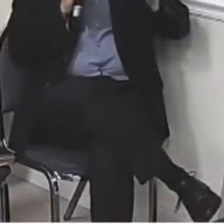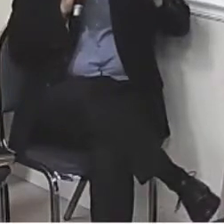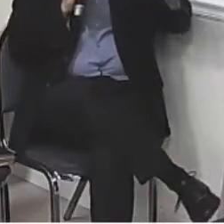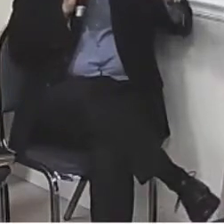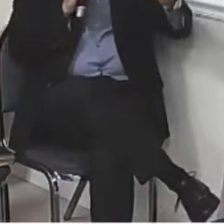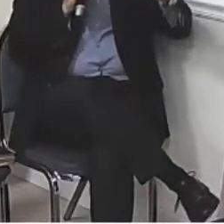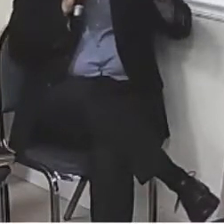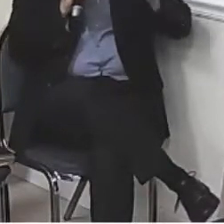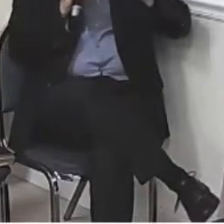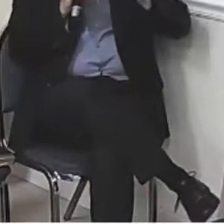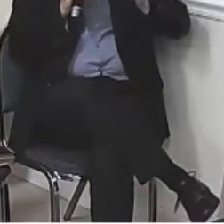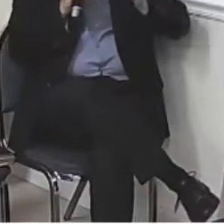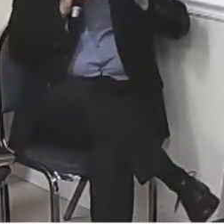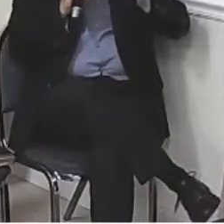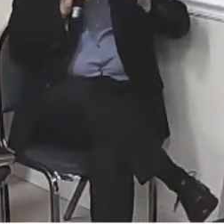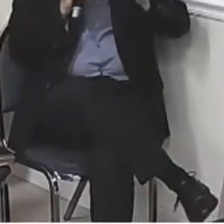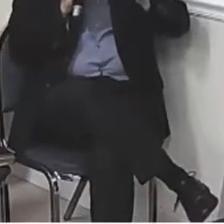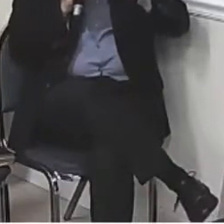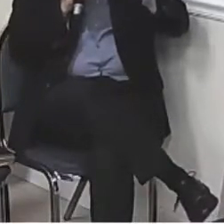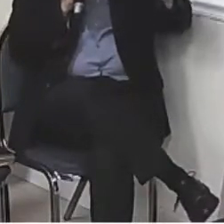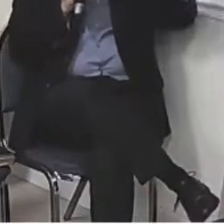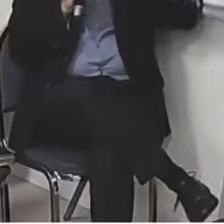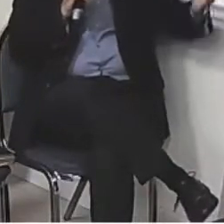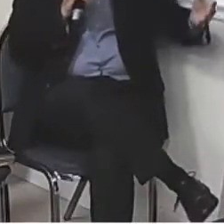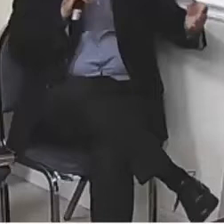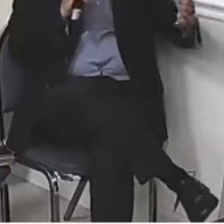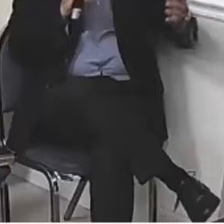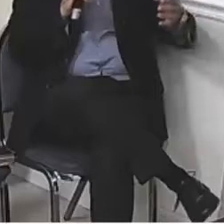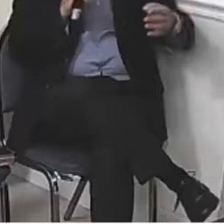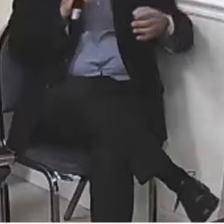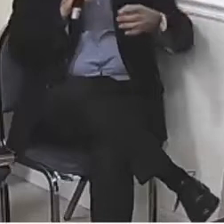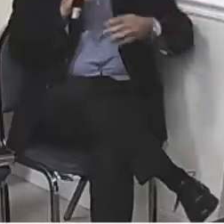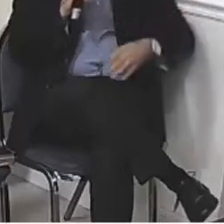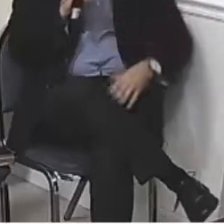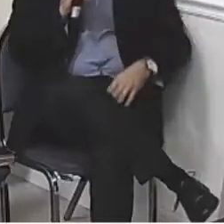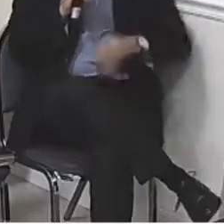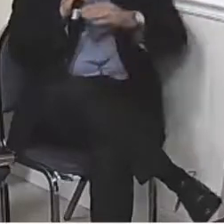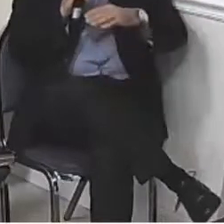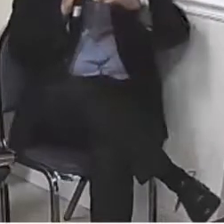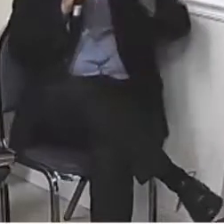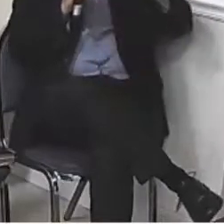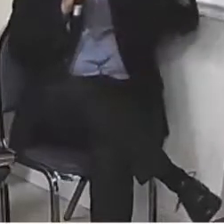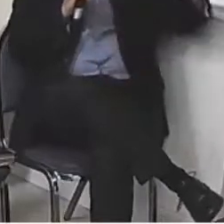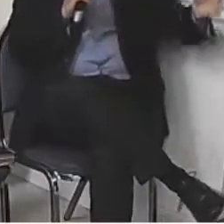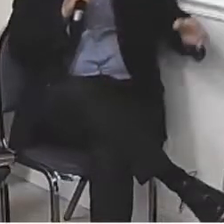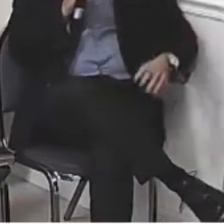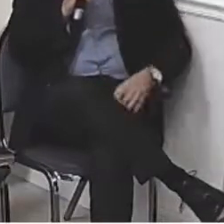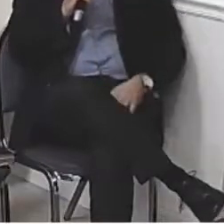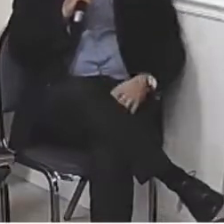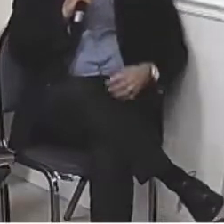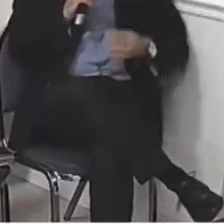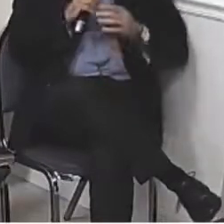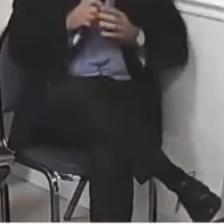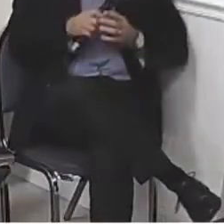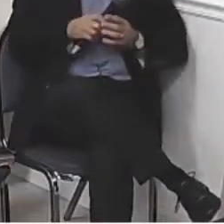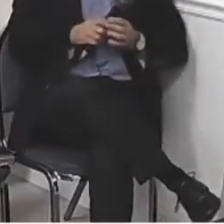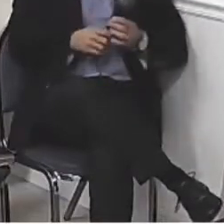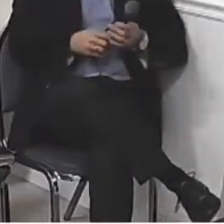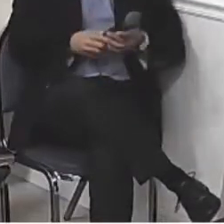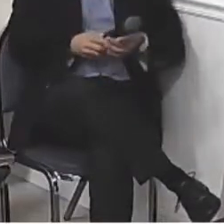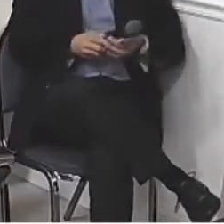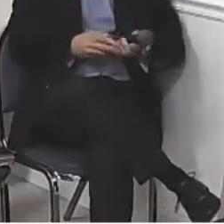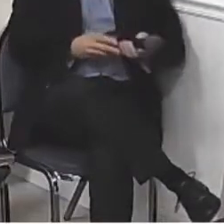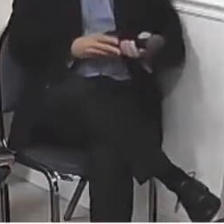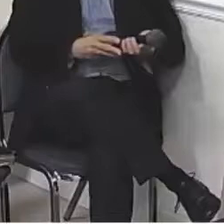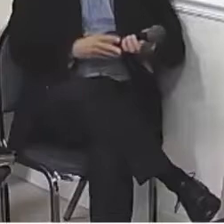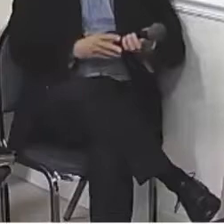point forward, to ask the Lord so that you may run away from evil. You have to